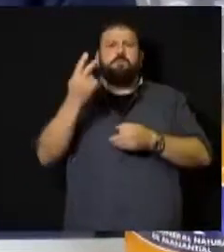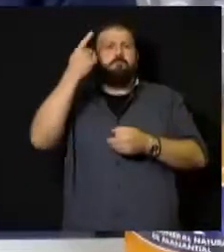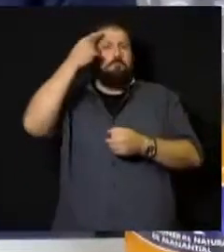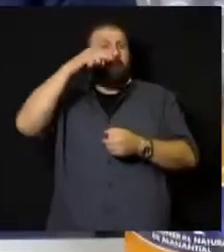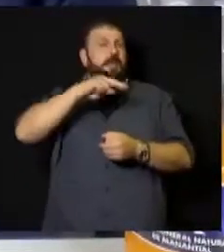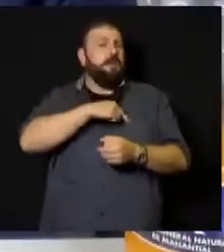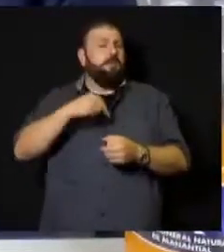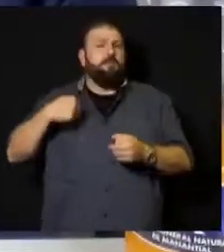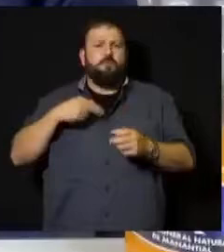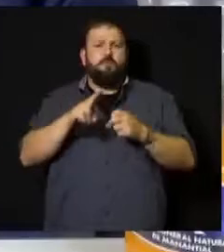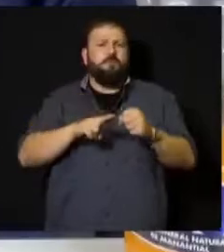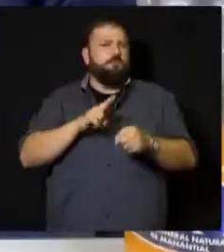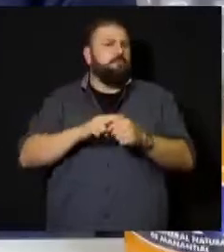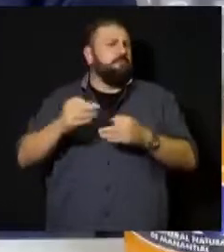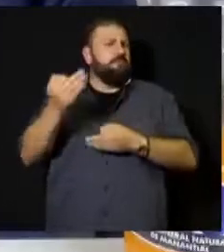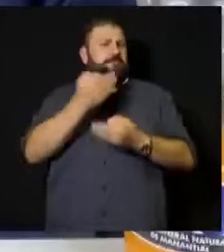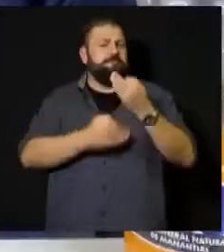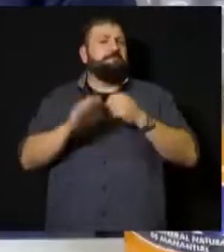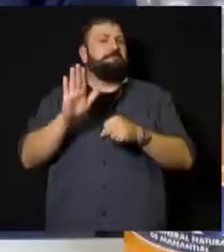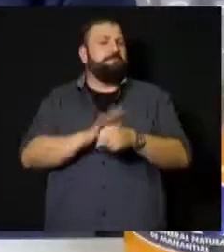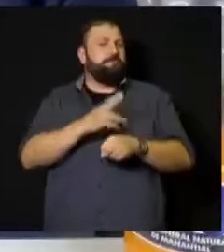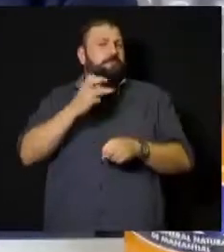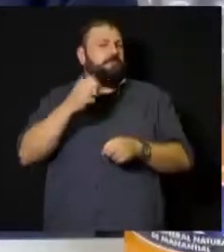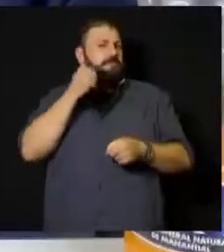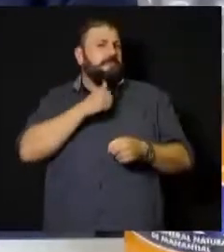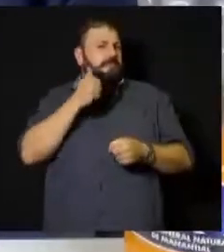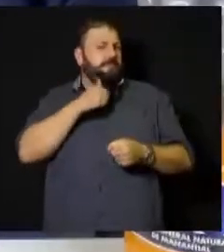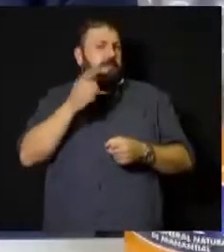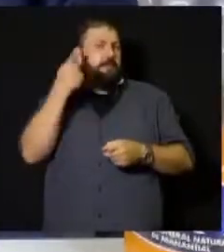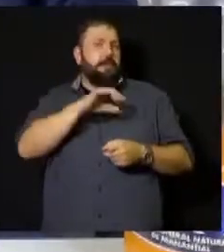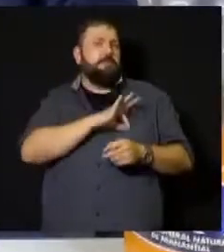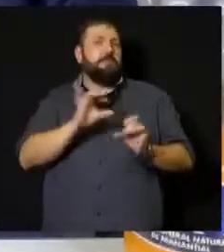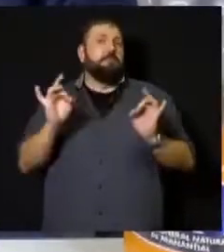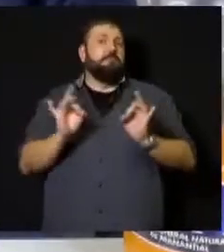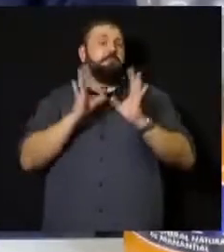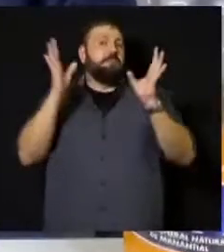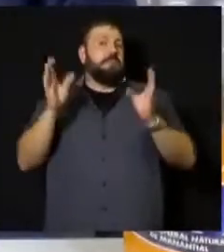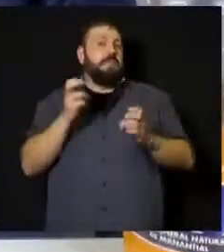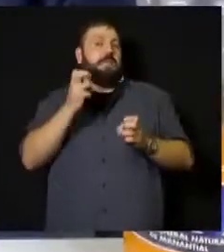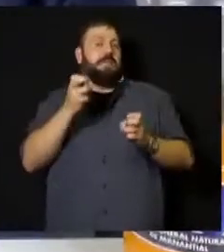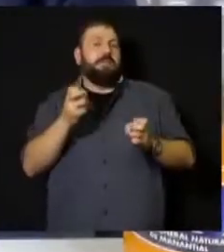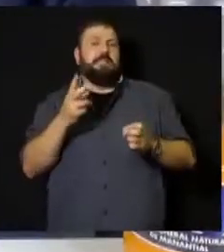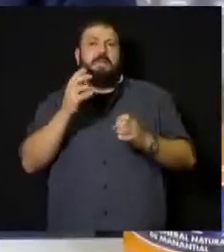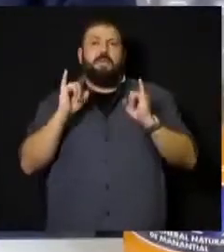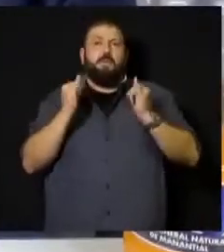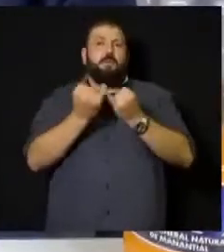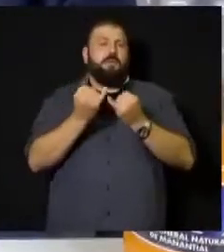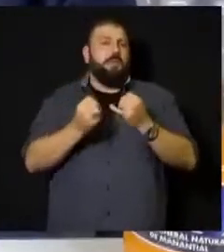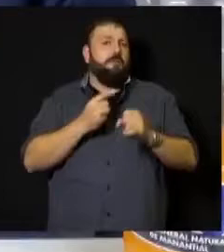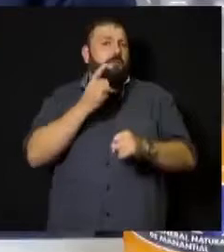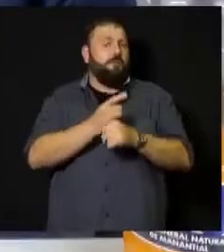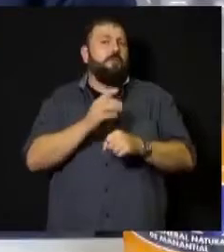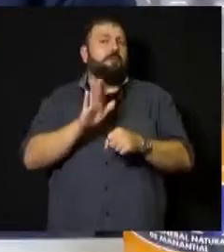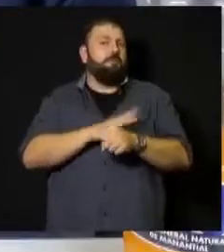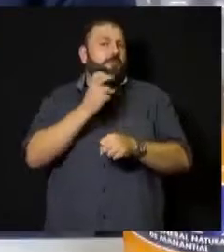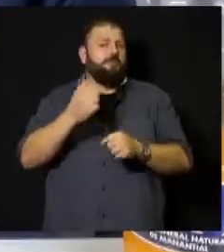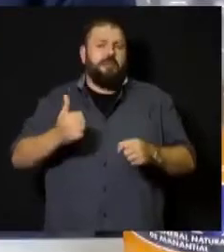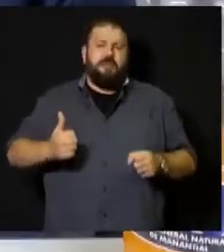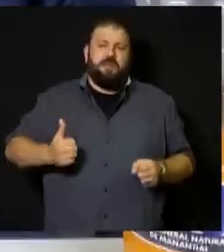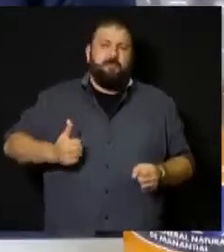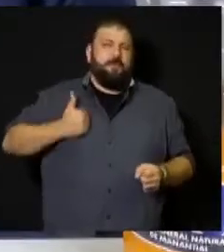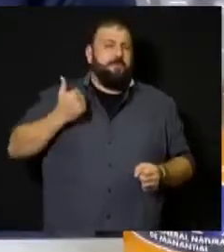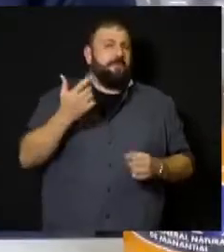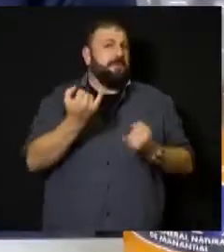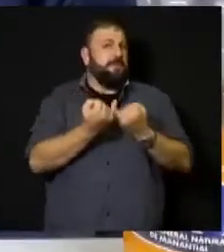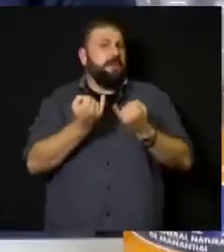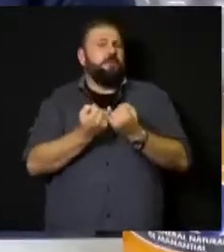Come rain or shine, we're not going to be caught unawares with a business of opportunity business, because